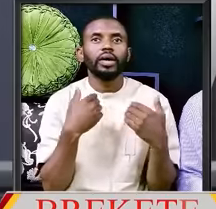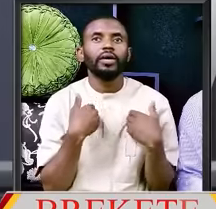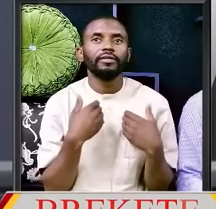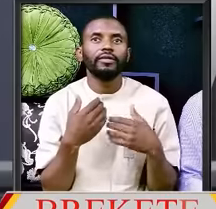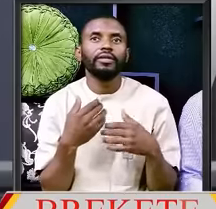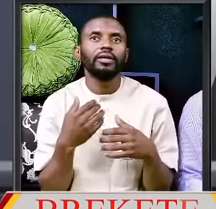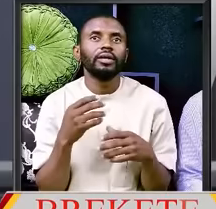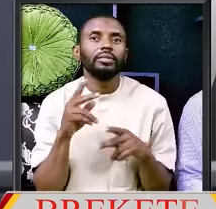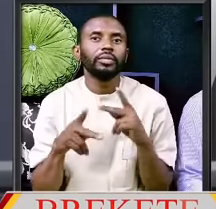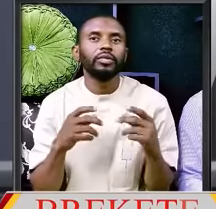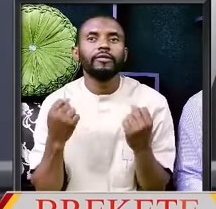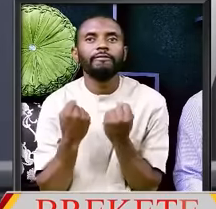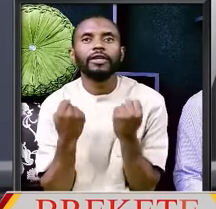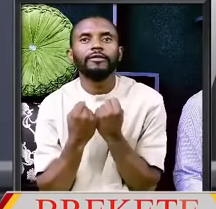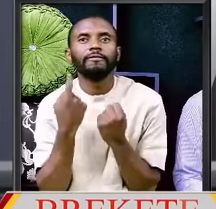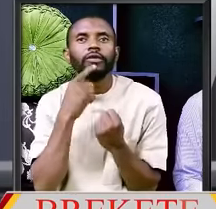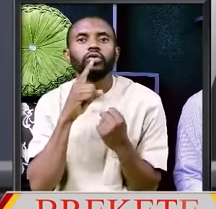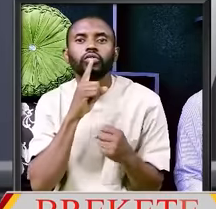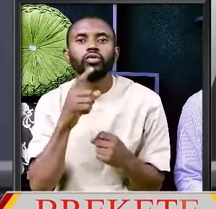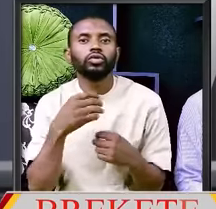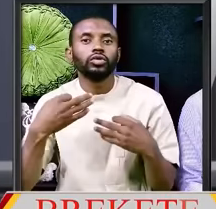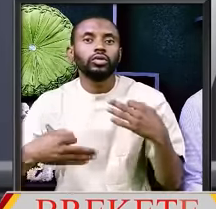people fighting for true justice.